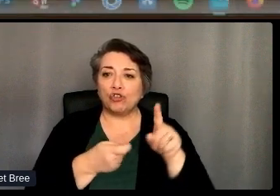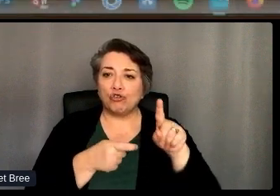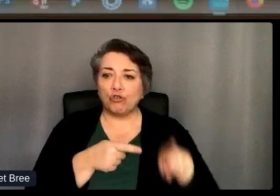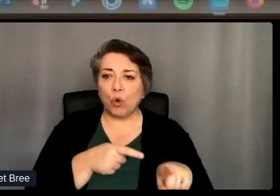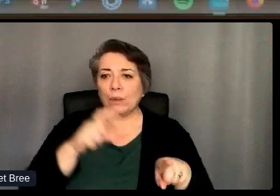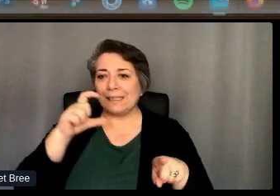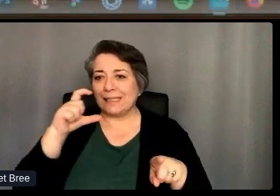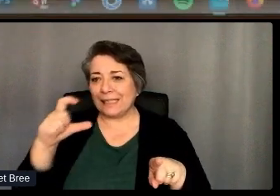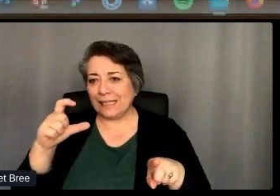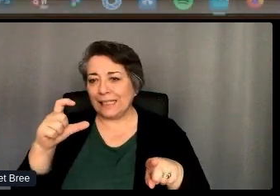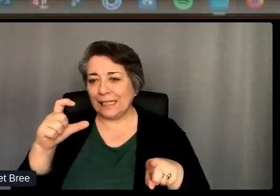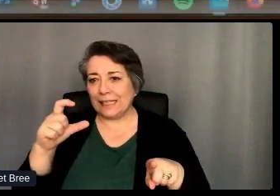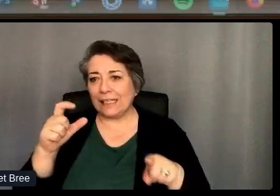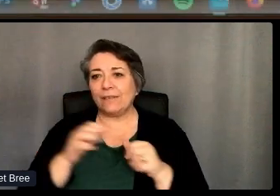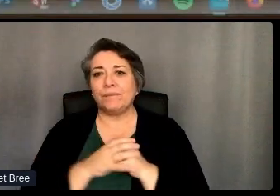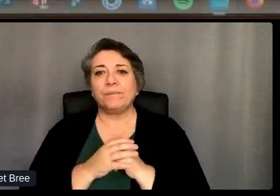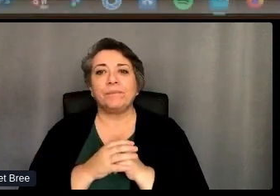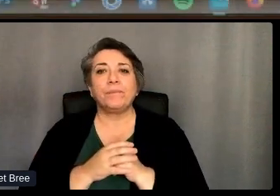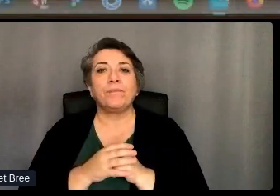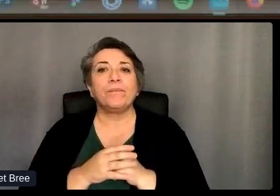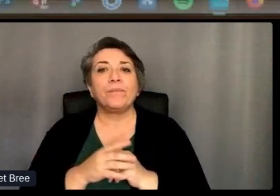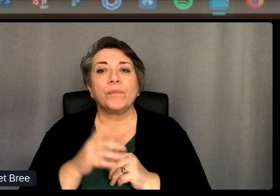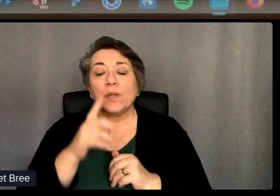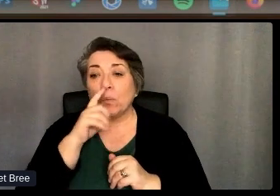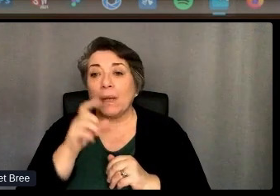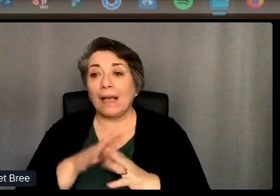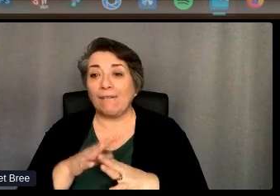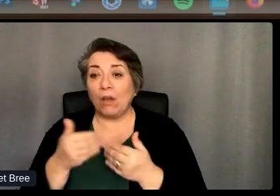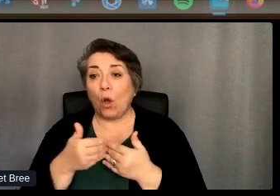We can have it open an app, a web page, or a